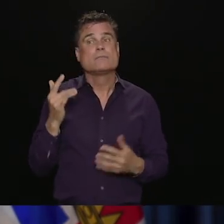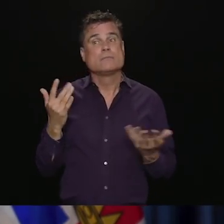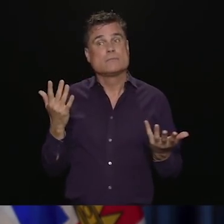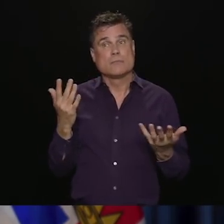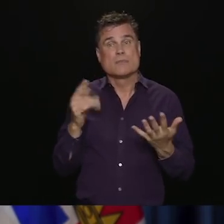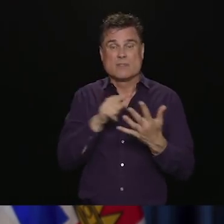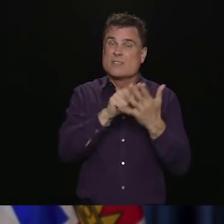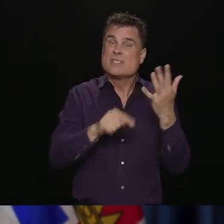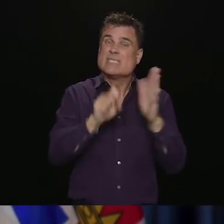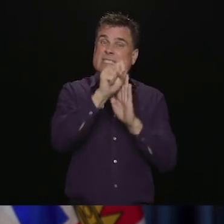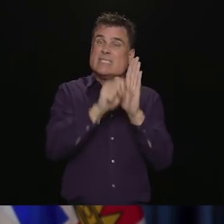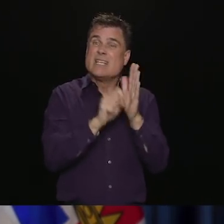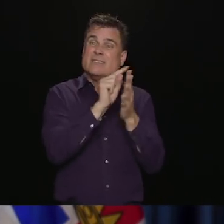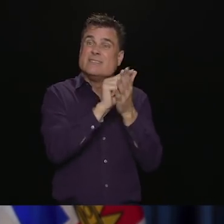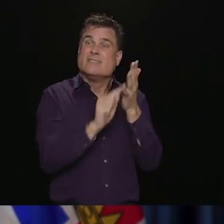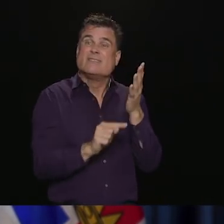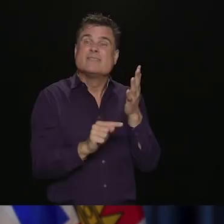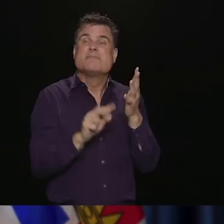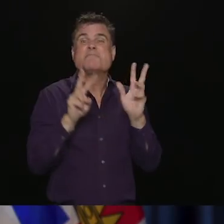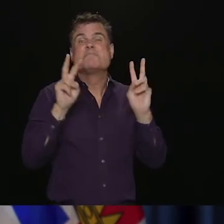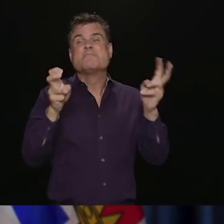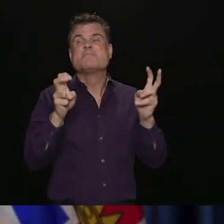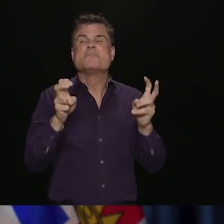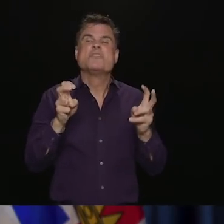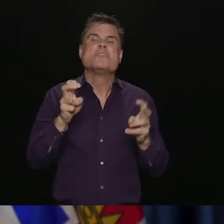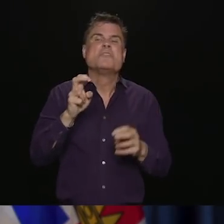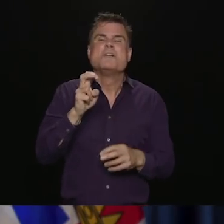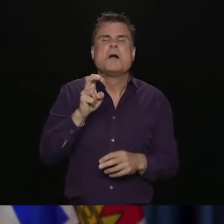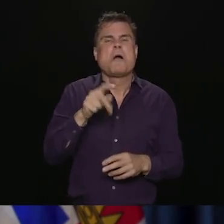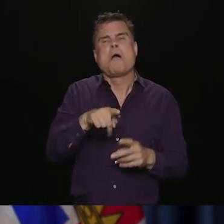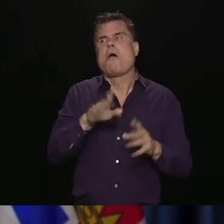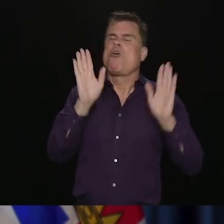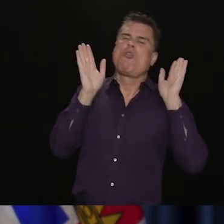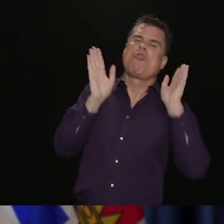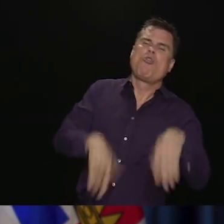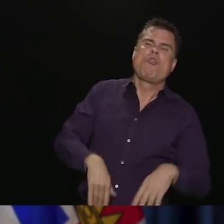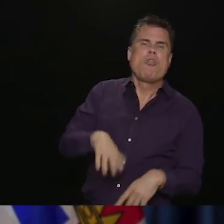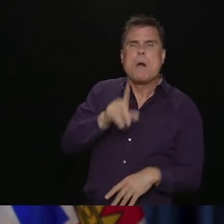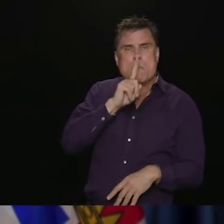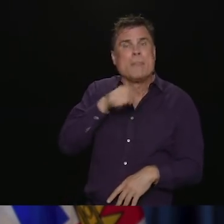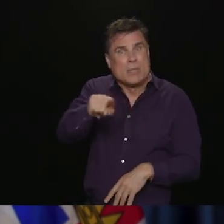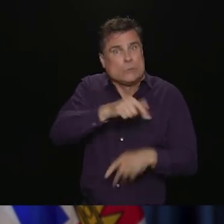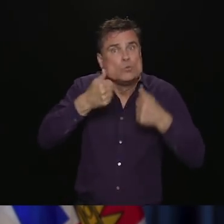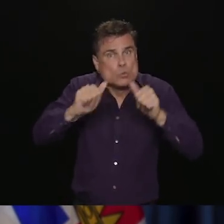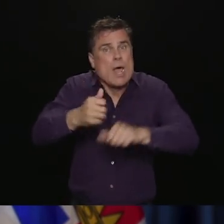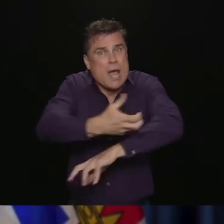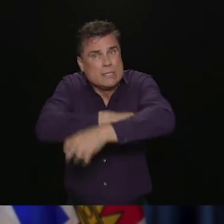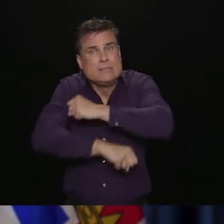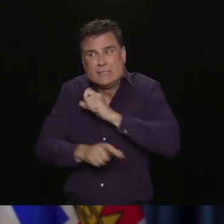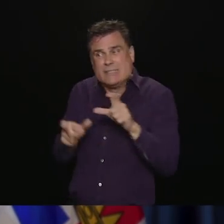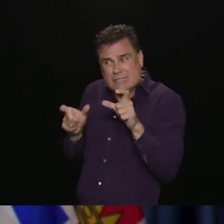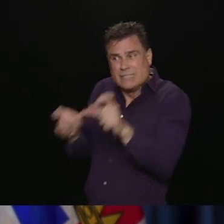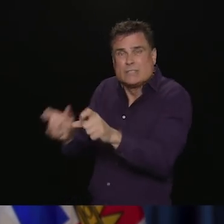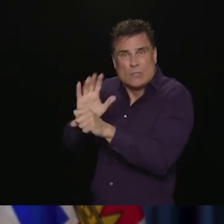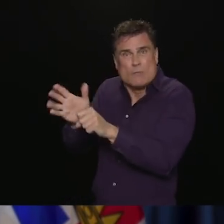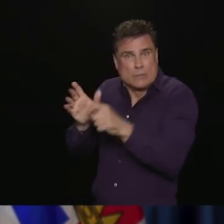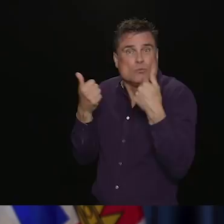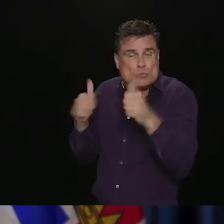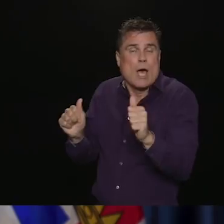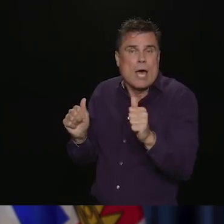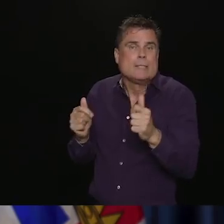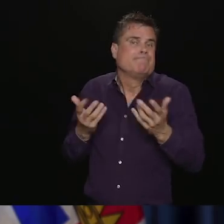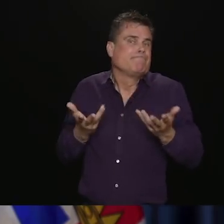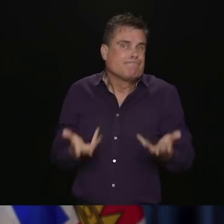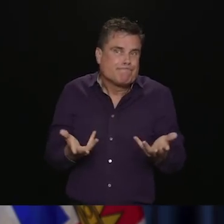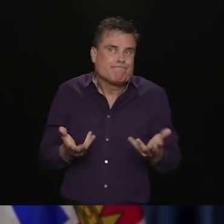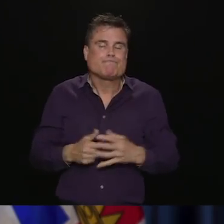is a difficult adversary. This week, we mark 1 month since we started our social, surgical, and economic renewal, and we'll